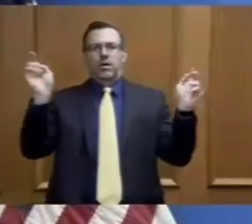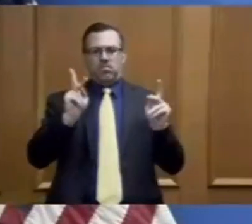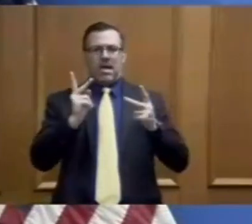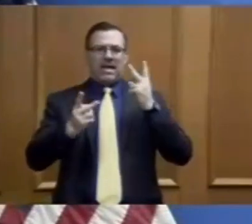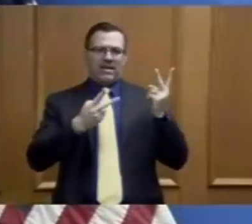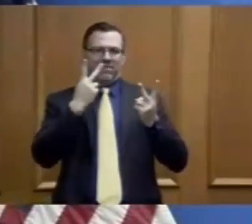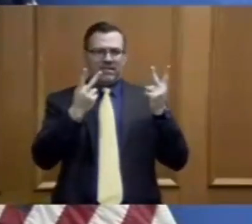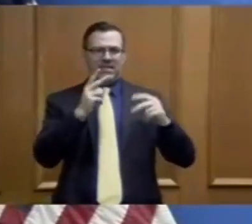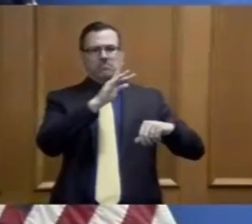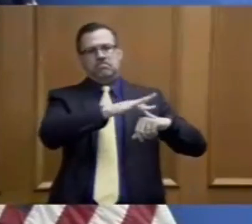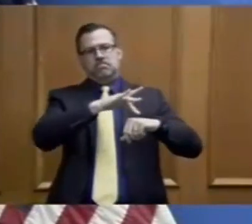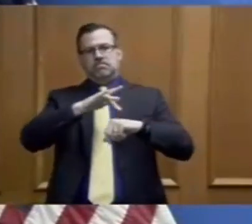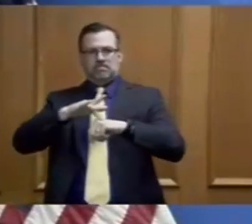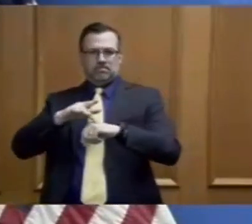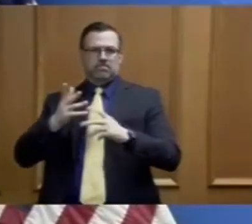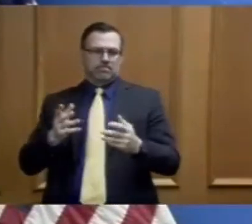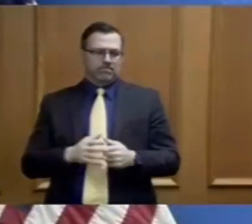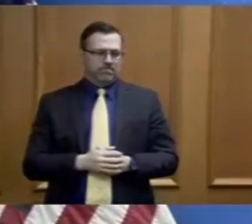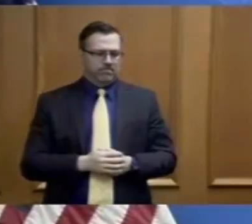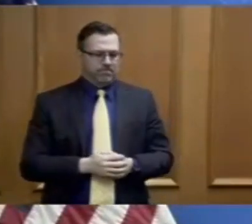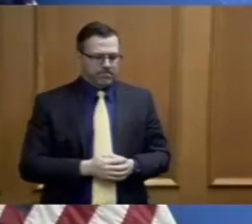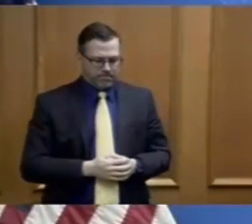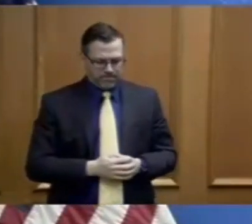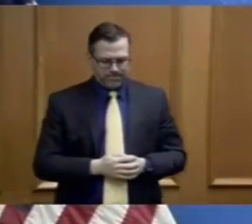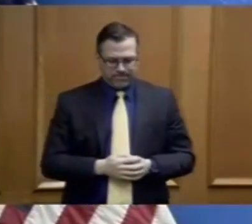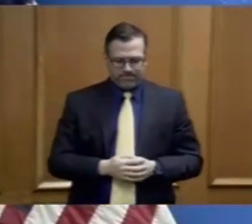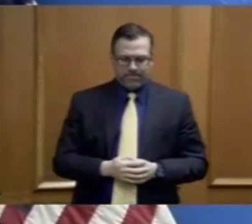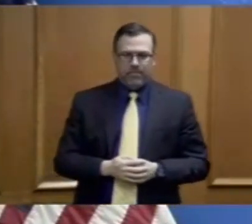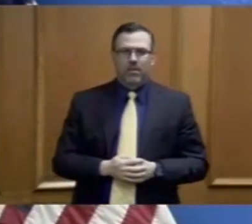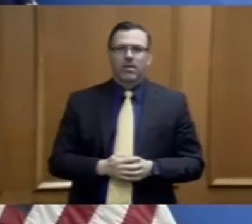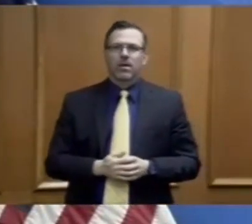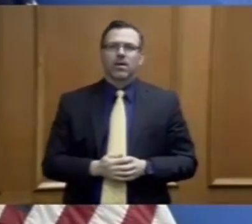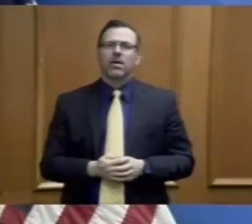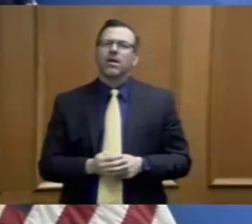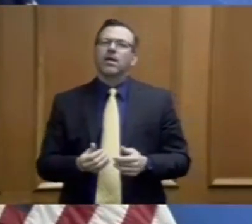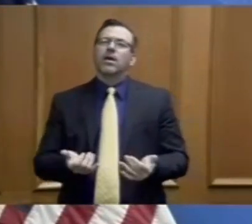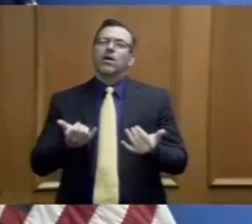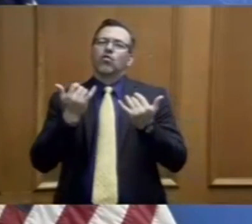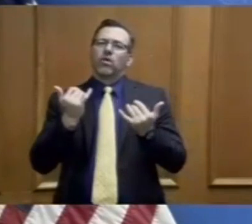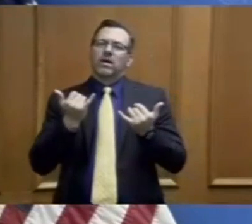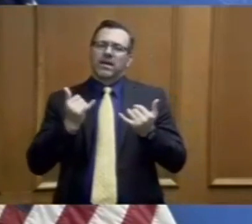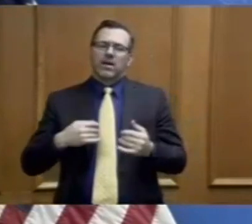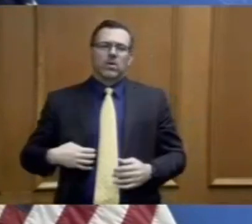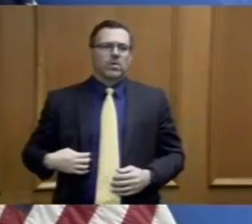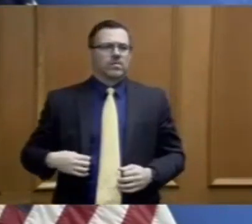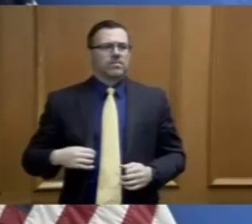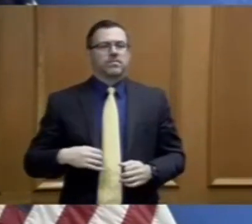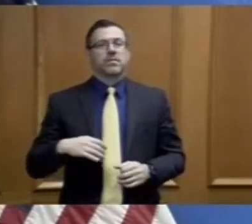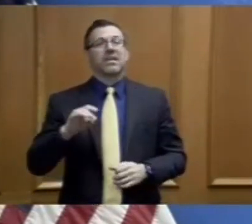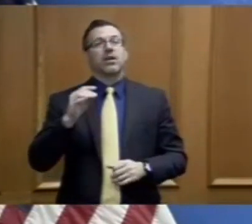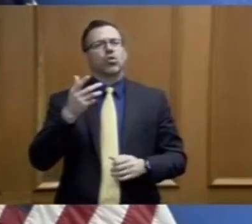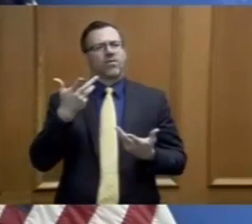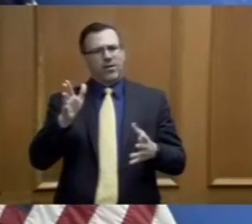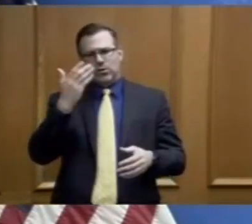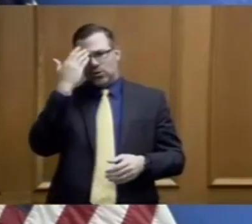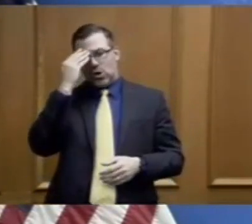Thank you, Governor. Here's what we know. What we know is that in those 89